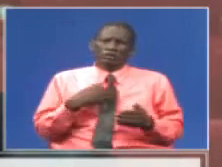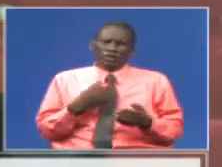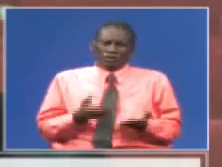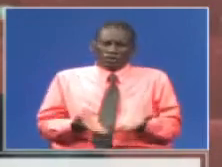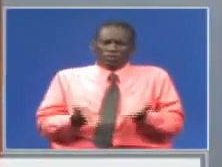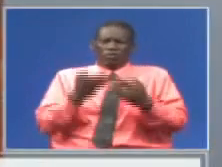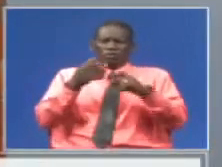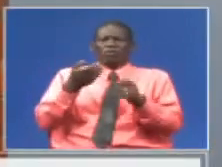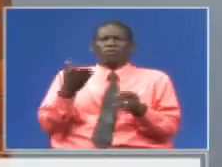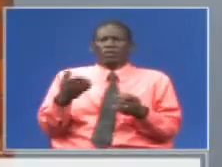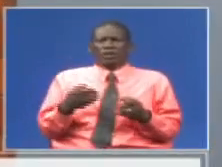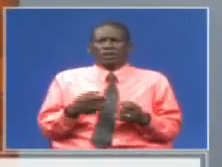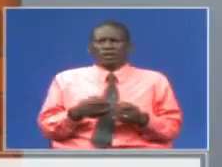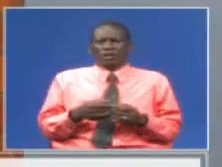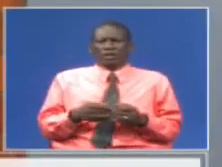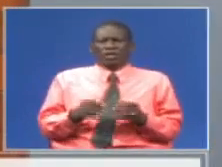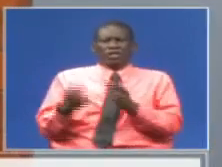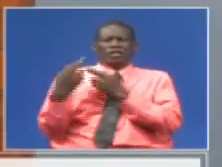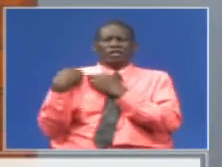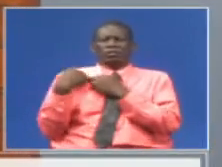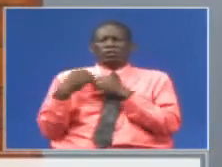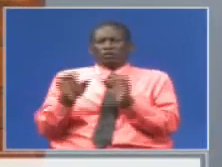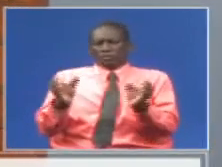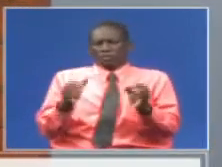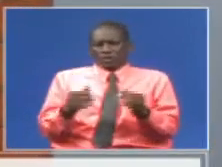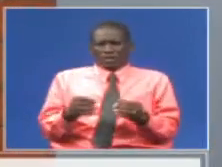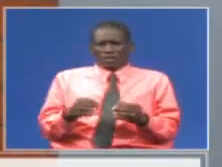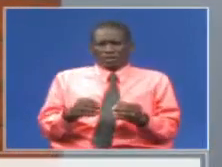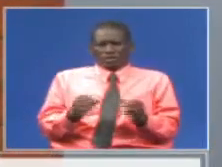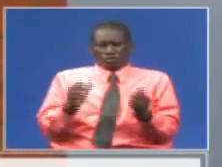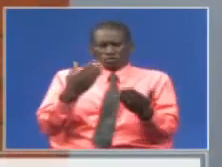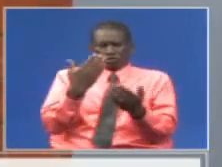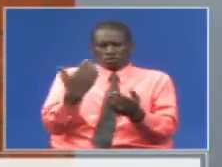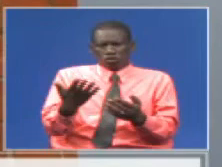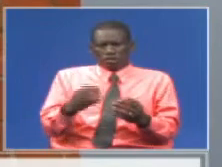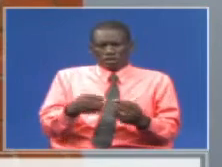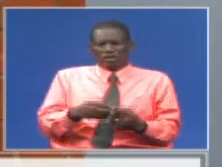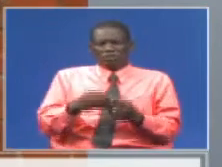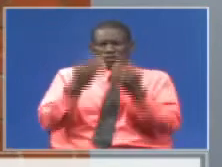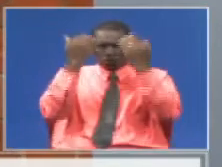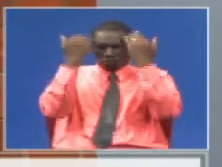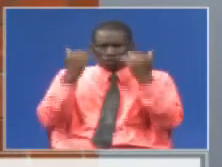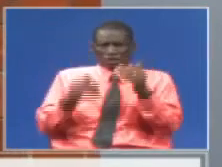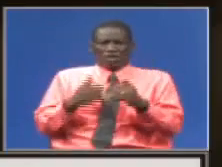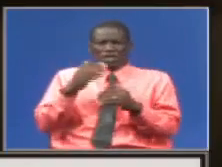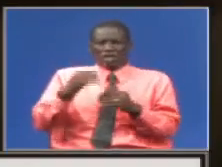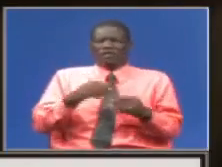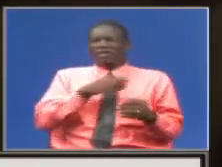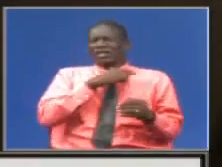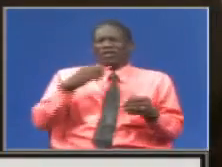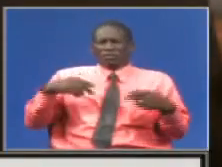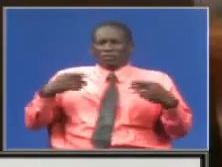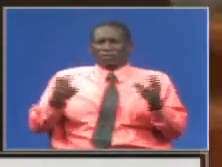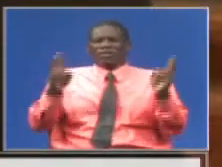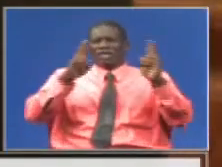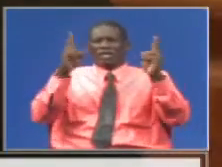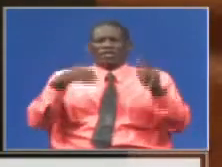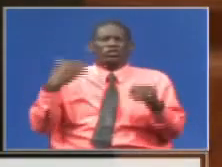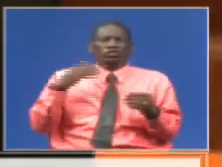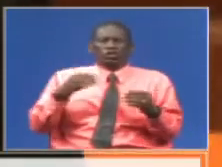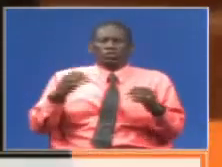then on. The role of the media is documented and prosecuted in a specialized court. After the genocide, the International